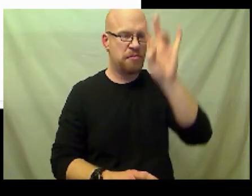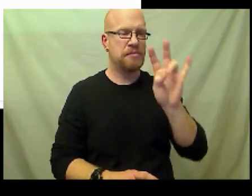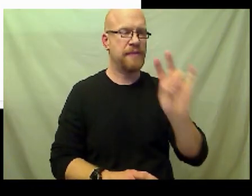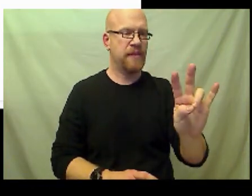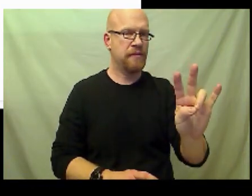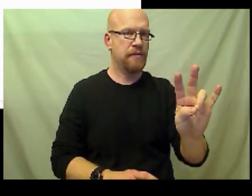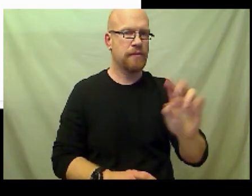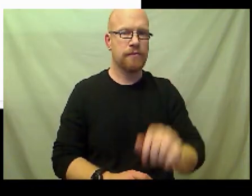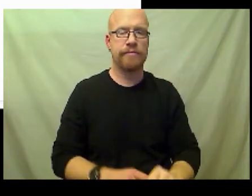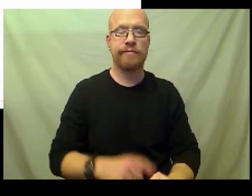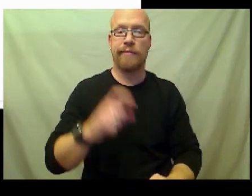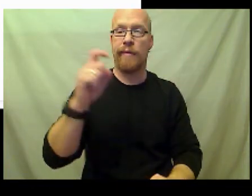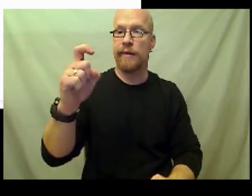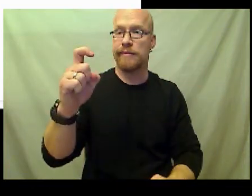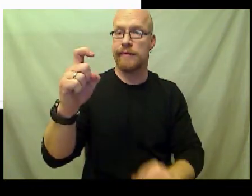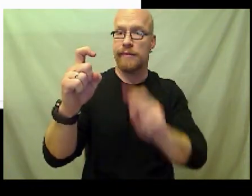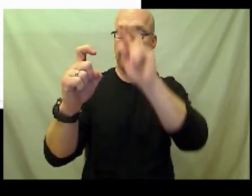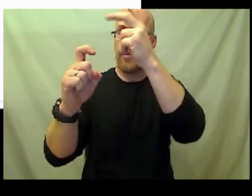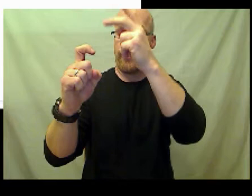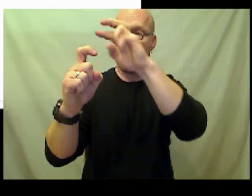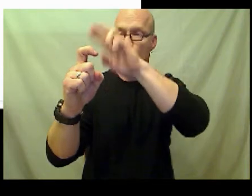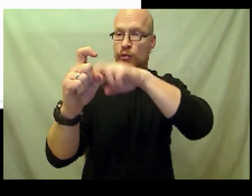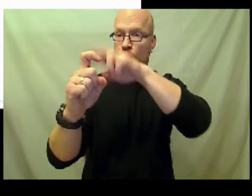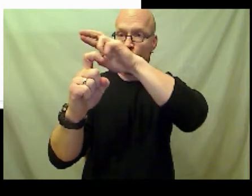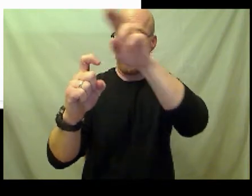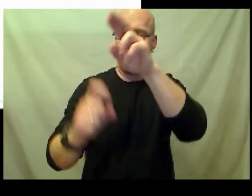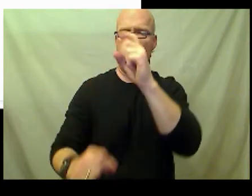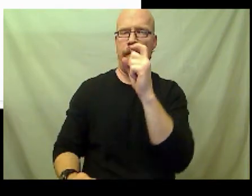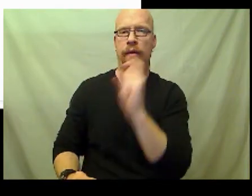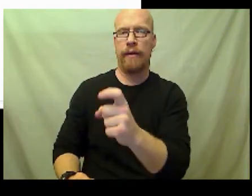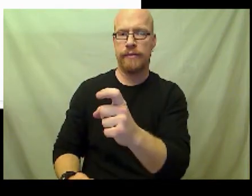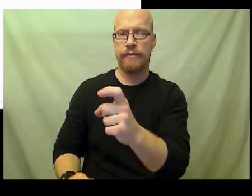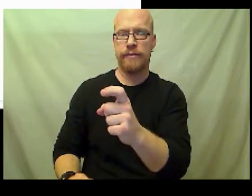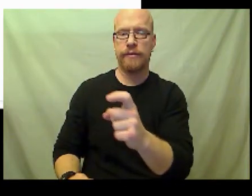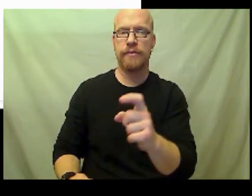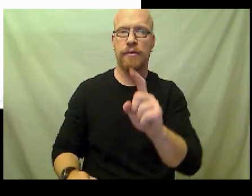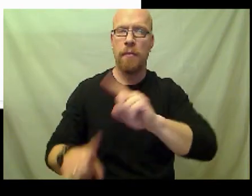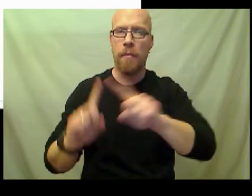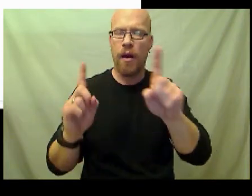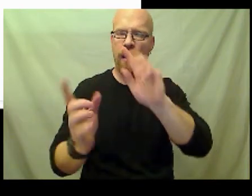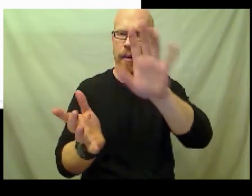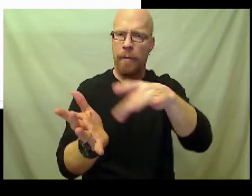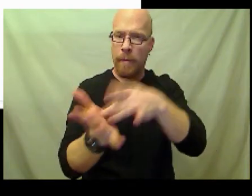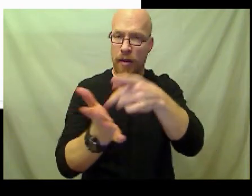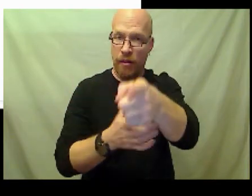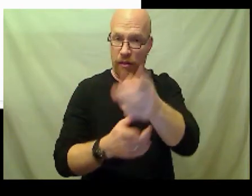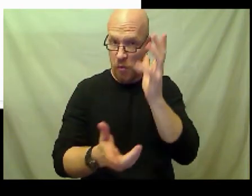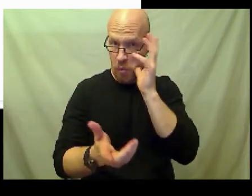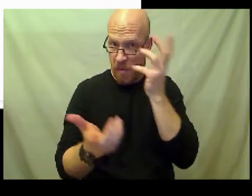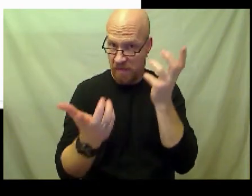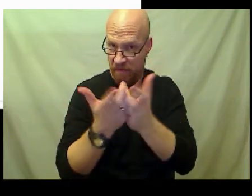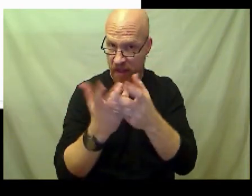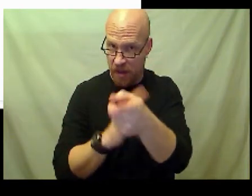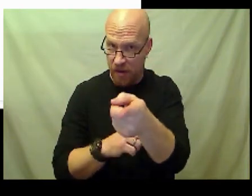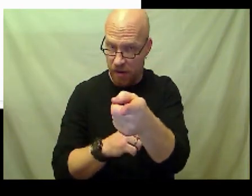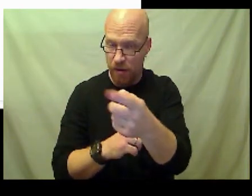that is 7. X squared, the square root of that is x. So now does the middle